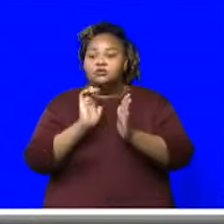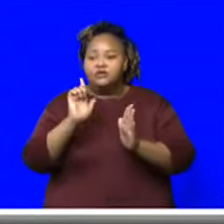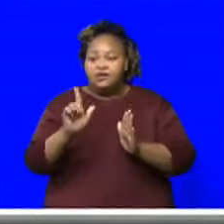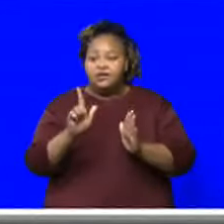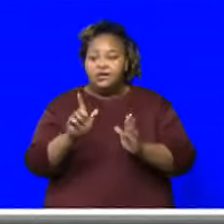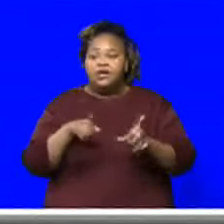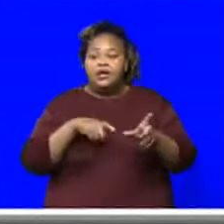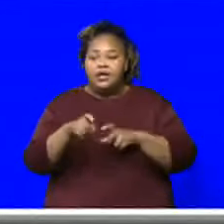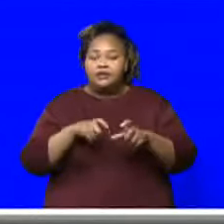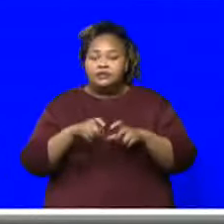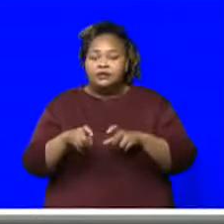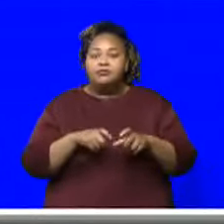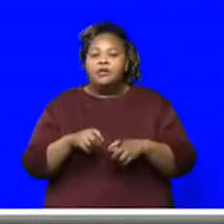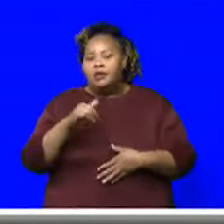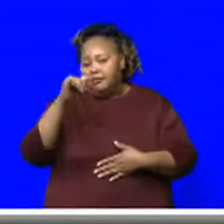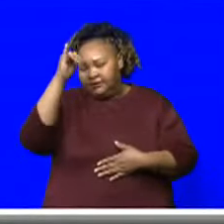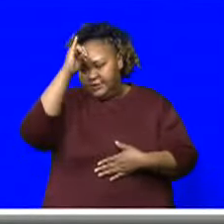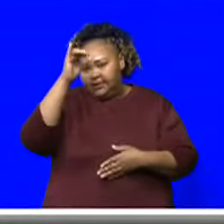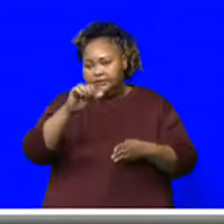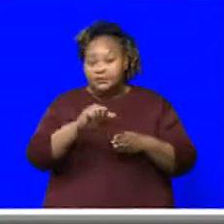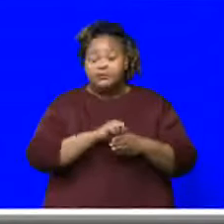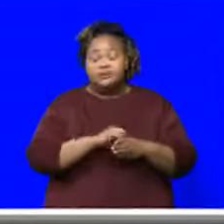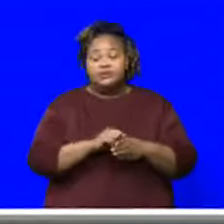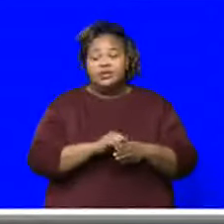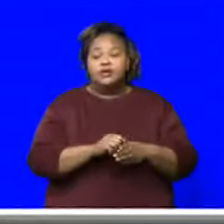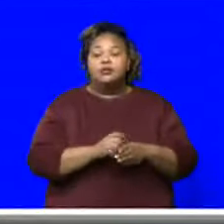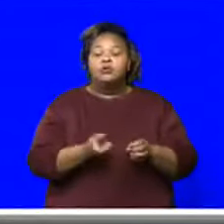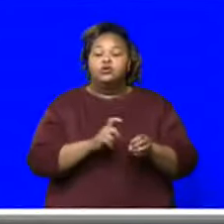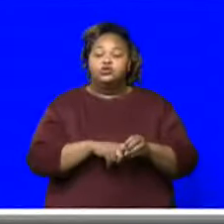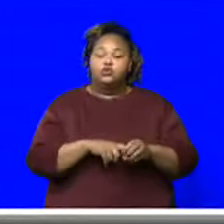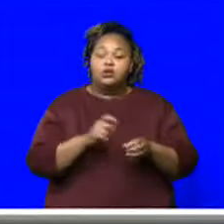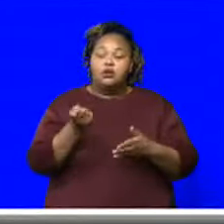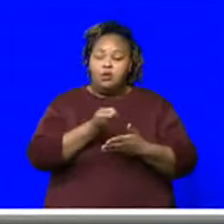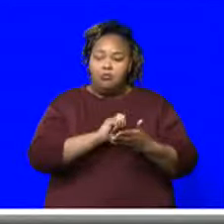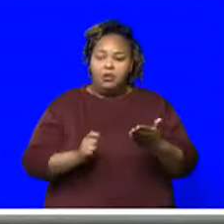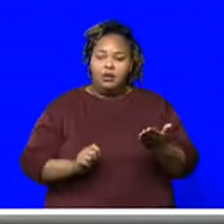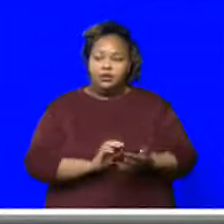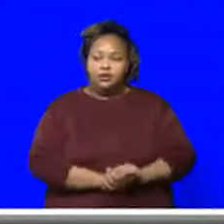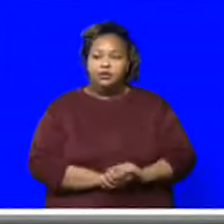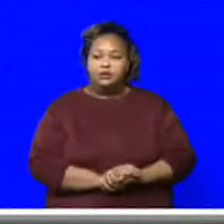EPCSE examination. The overall pass rate stood at